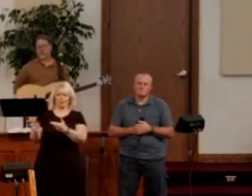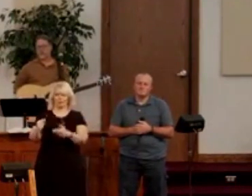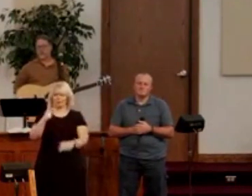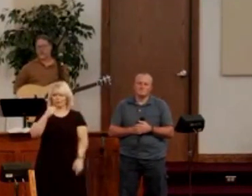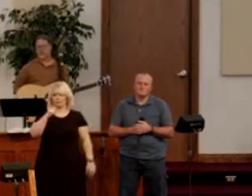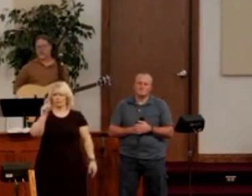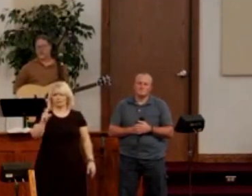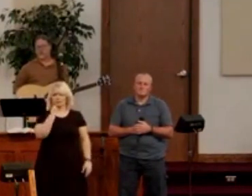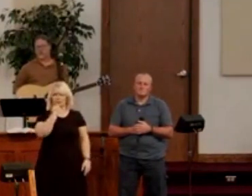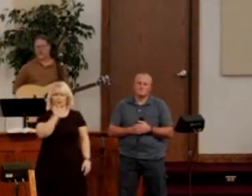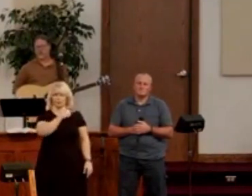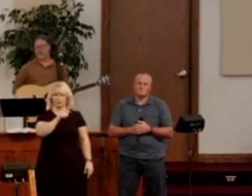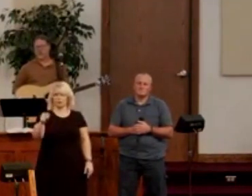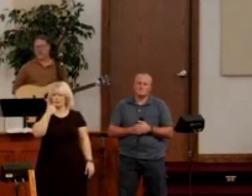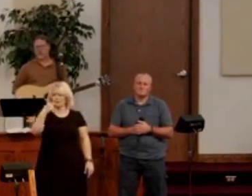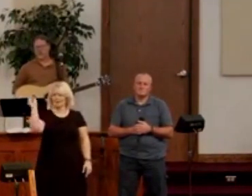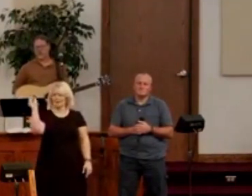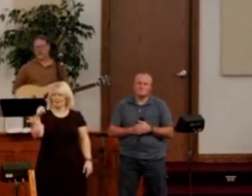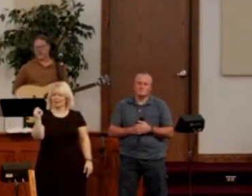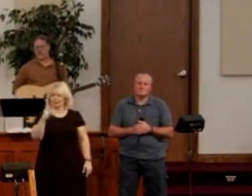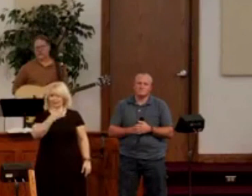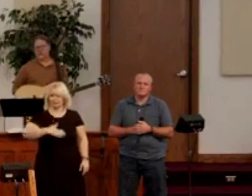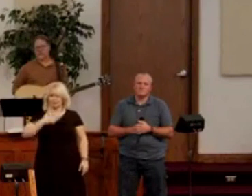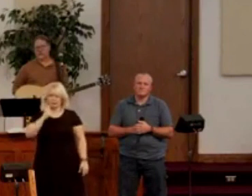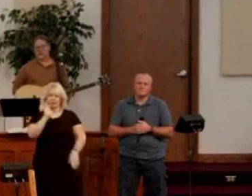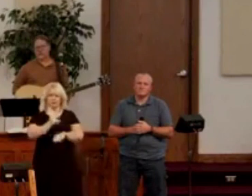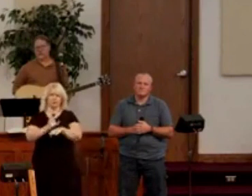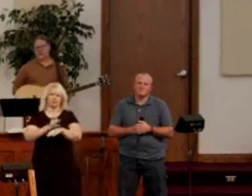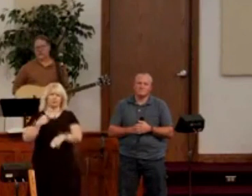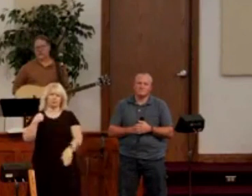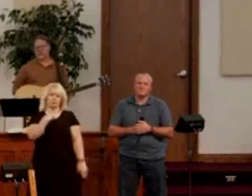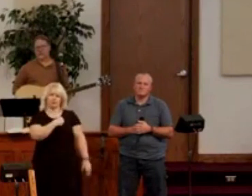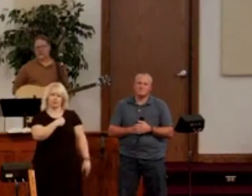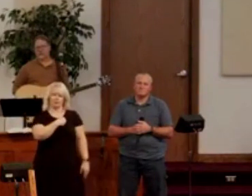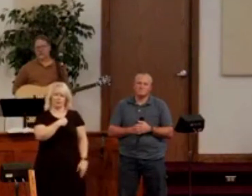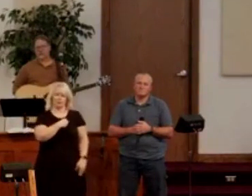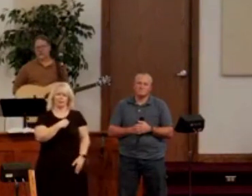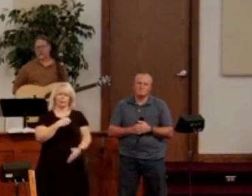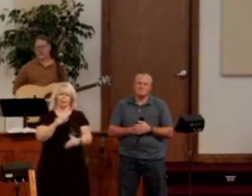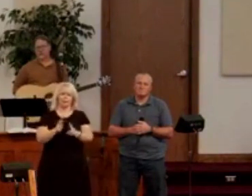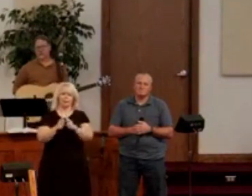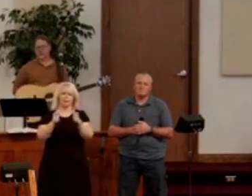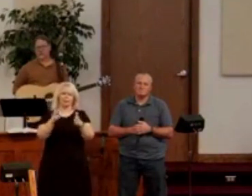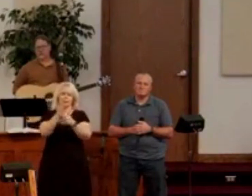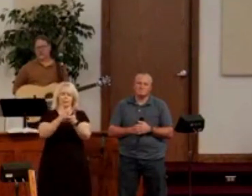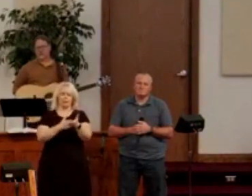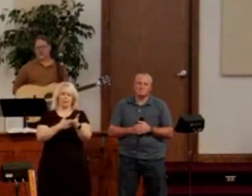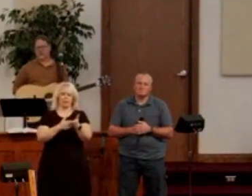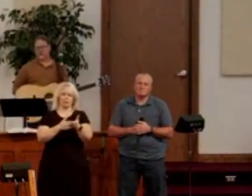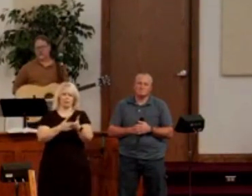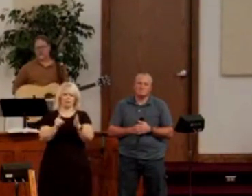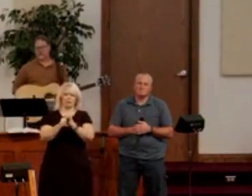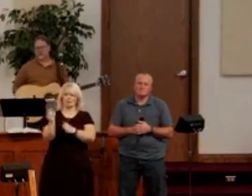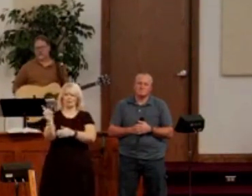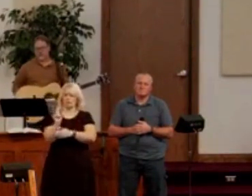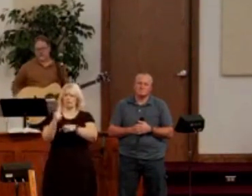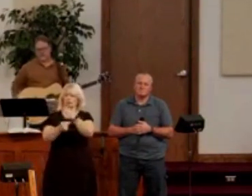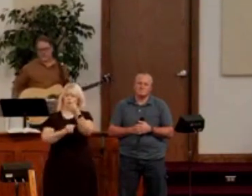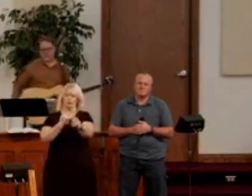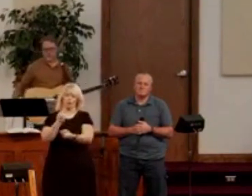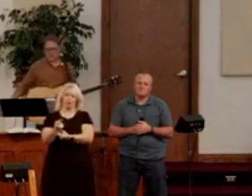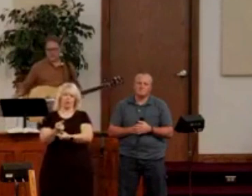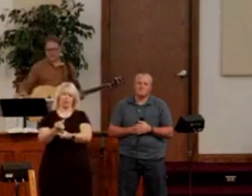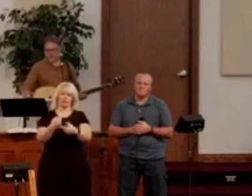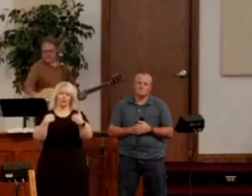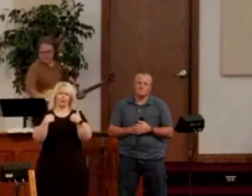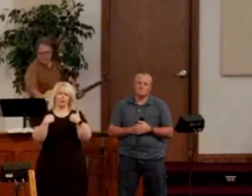say yes. Okay? So please, if you're a church member, stick around. That's the big part of the meeting. If you're not, that's where we're going with this, is to